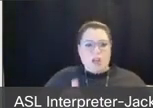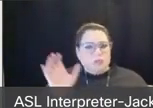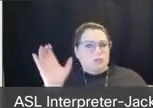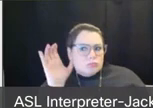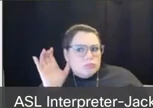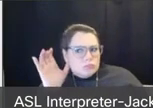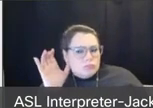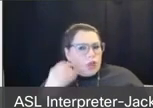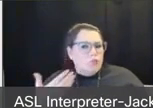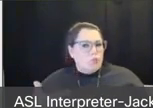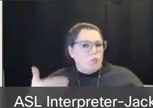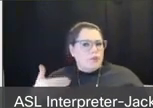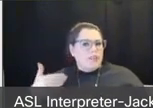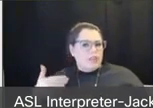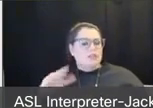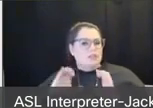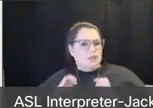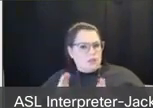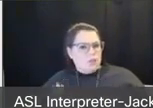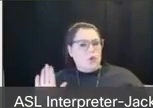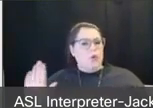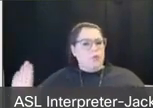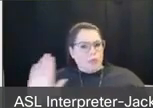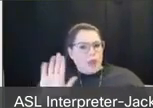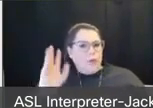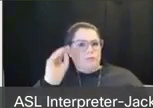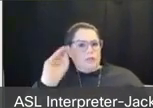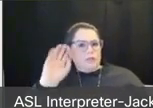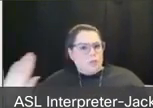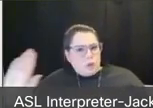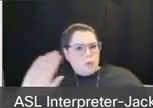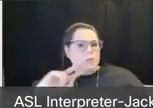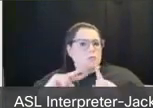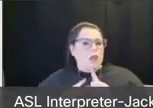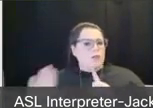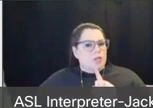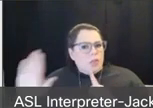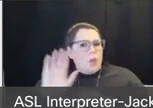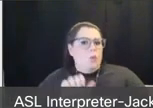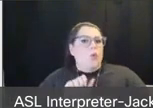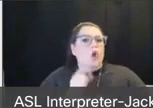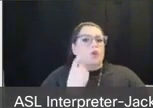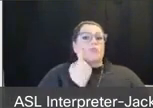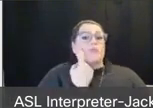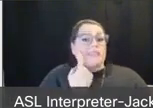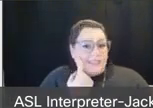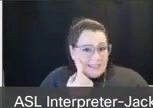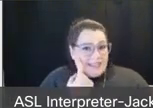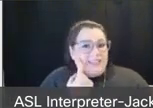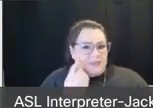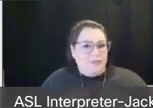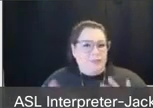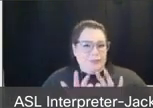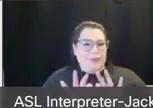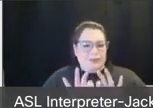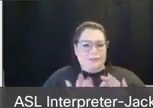their work in person if you can, but you also want to make sure that it's fairly recent work. And you always